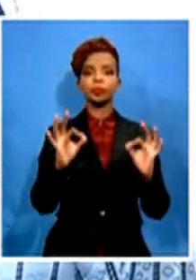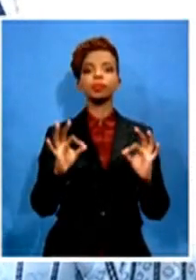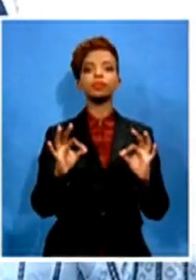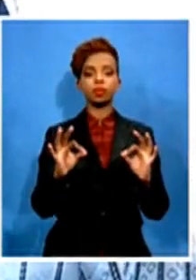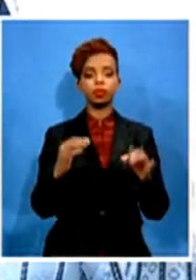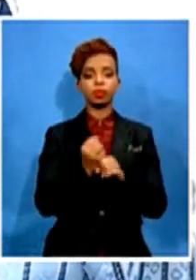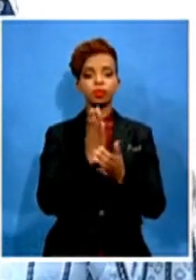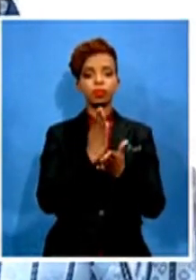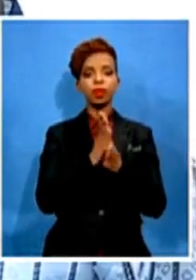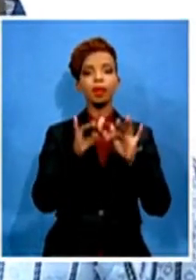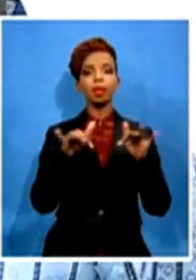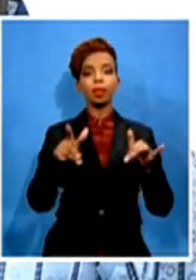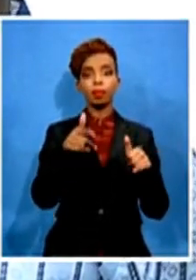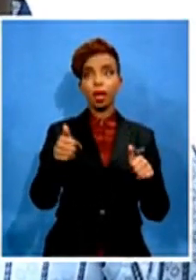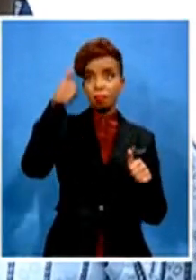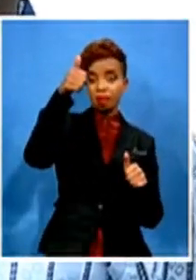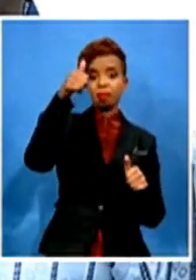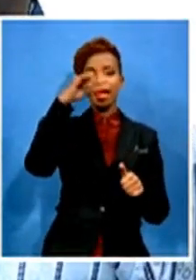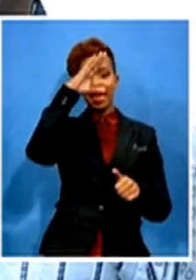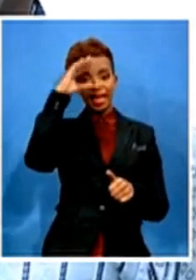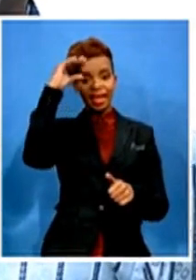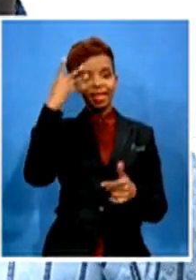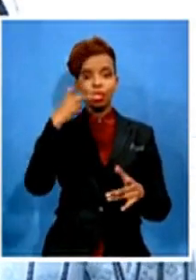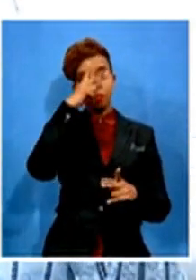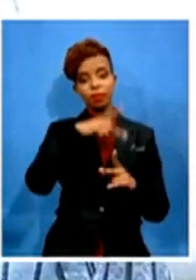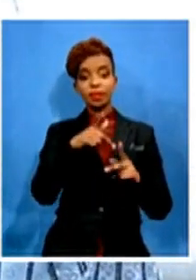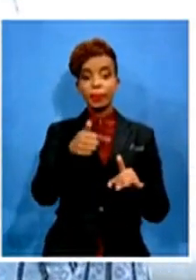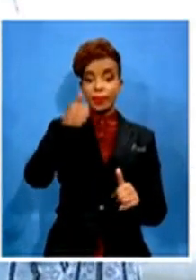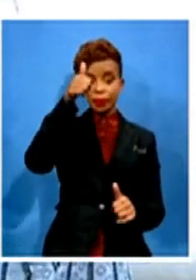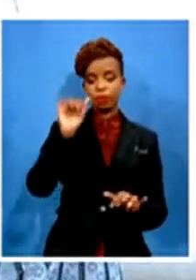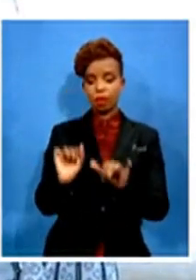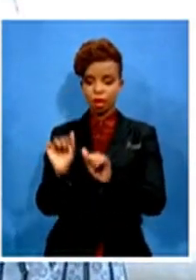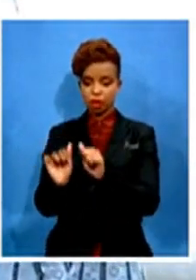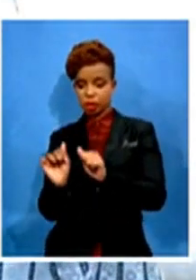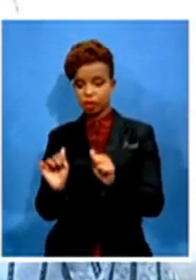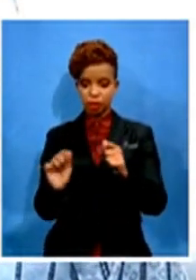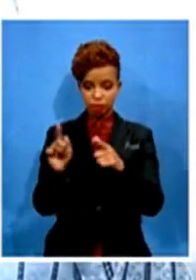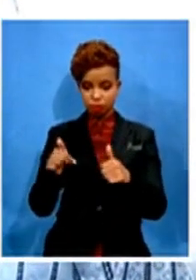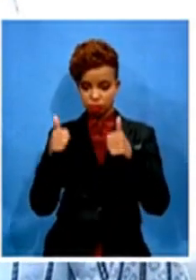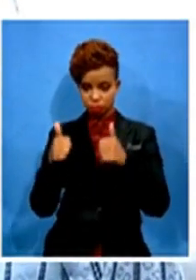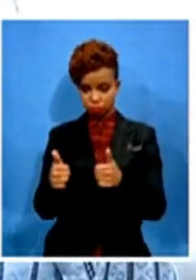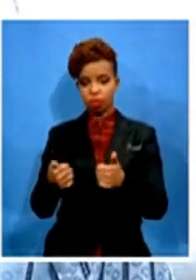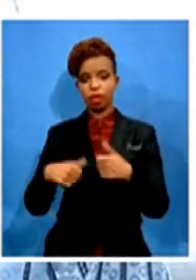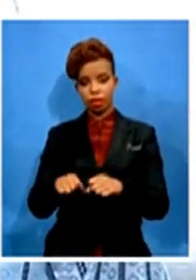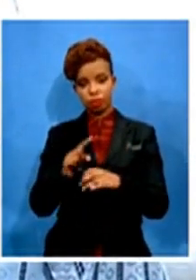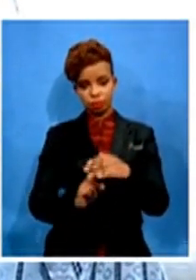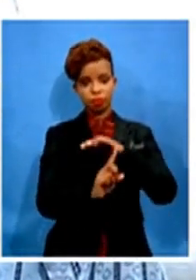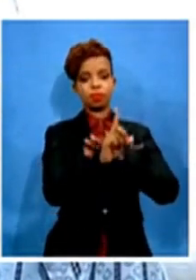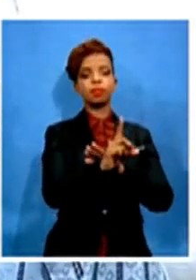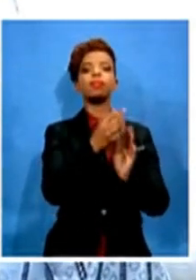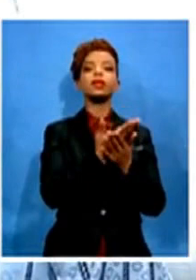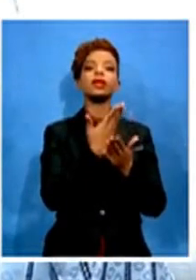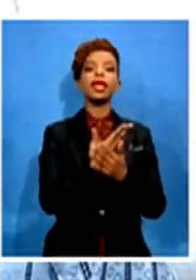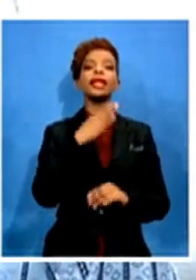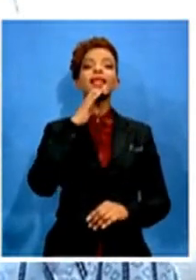professionals can assess them and bring them in. That means that they can use an existing building if they have one, repurpose